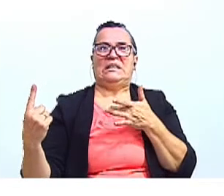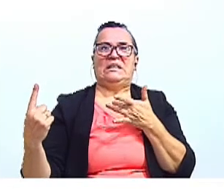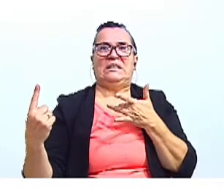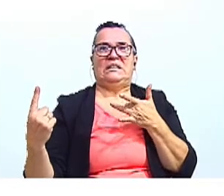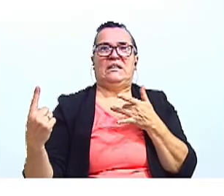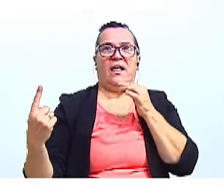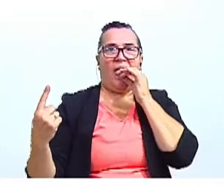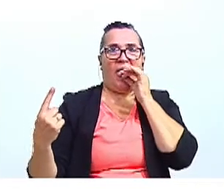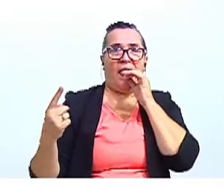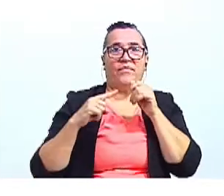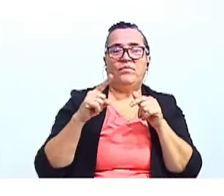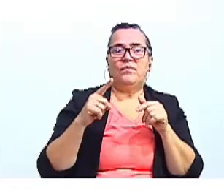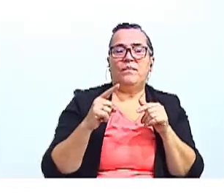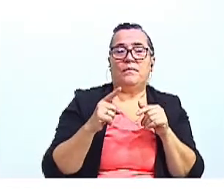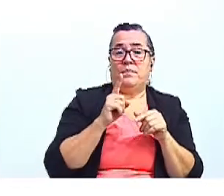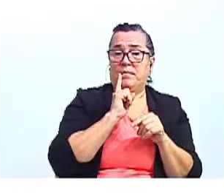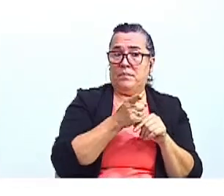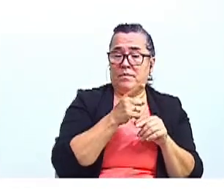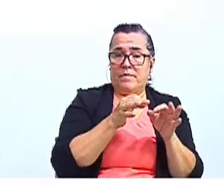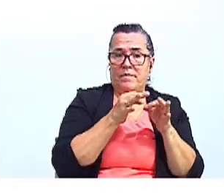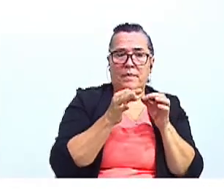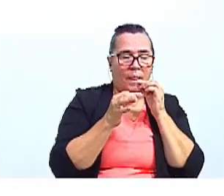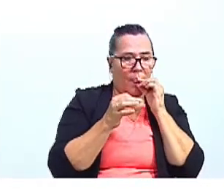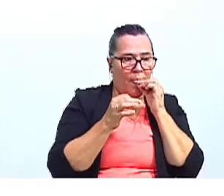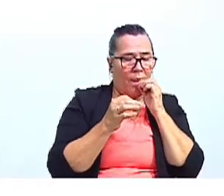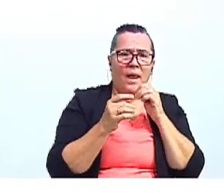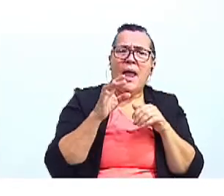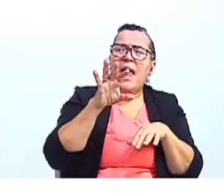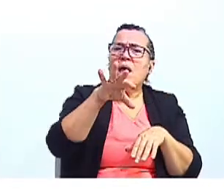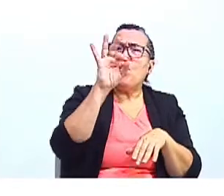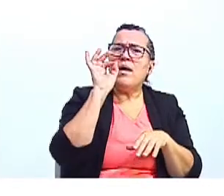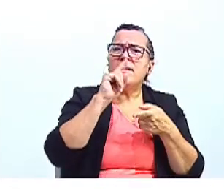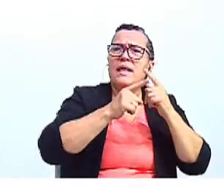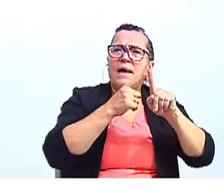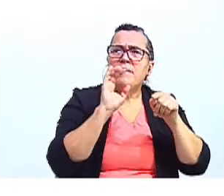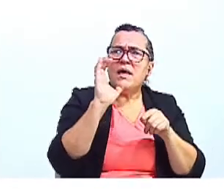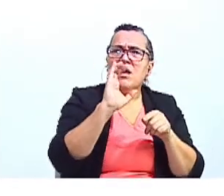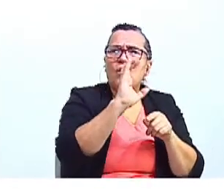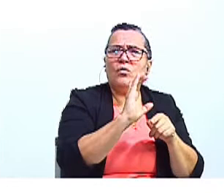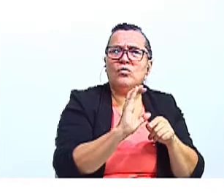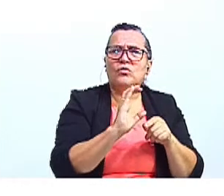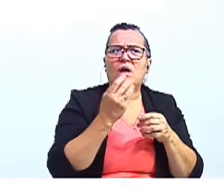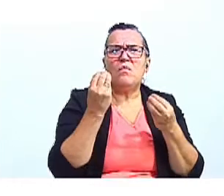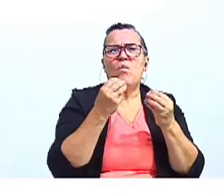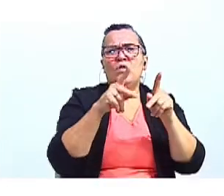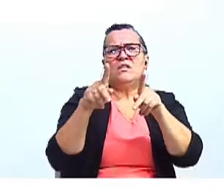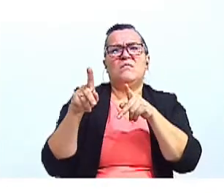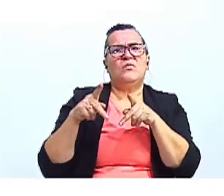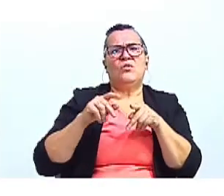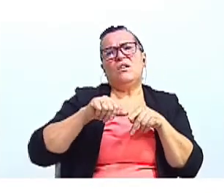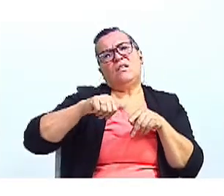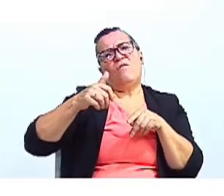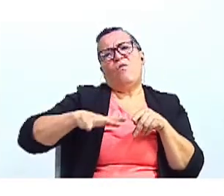find friends. There are plenty of other people outside in any other particular group.